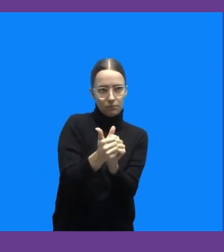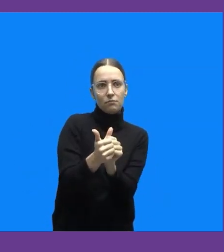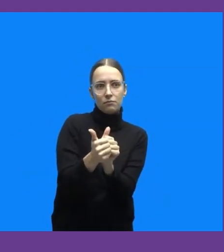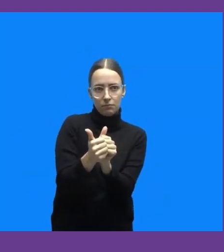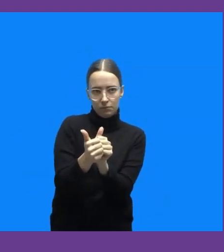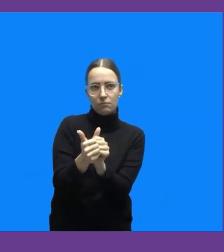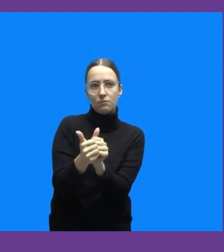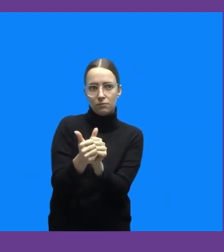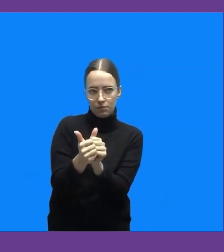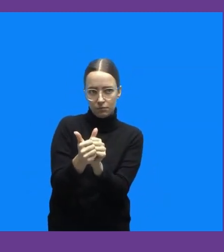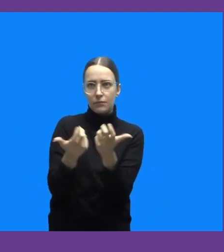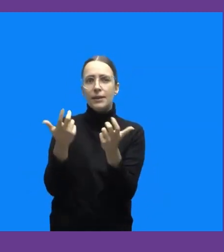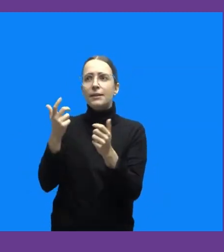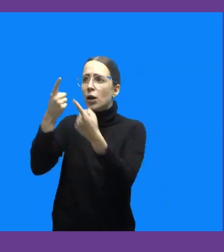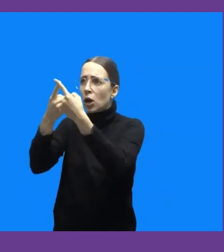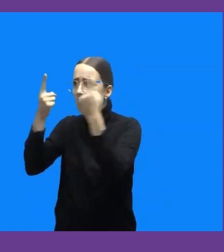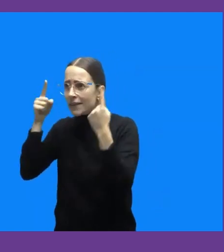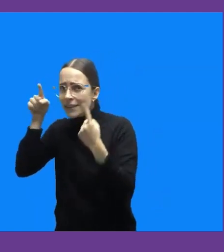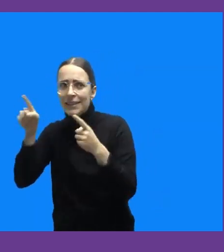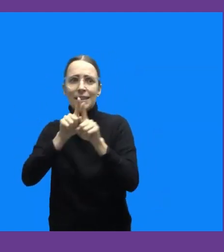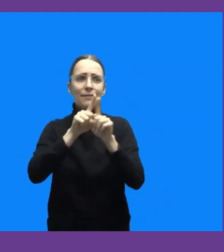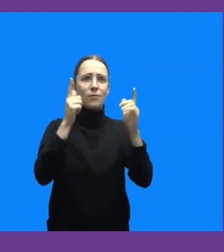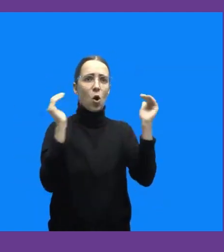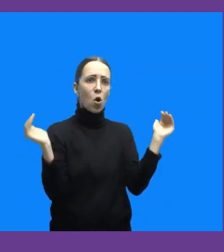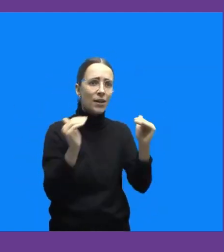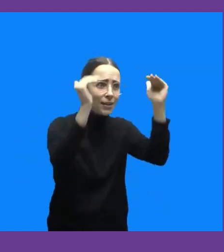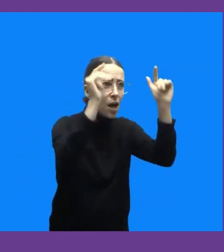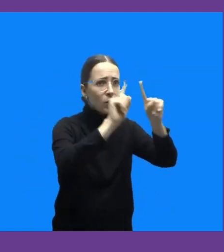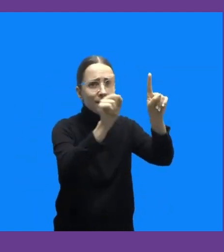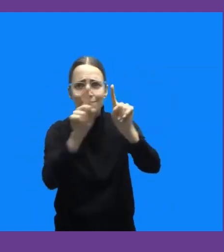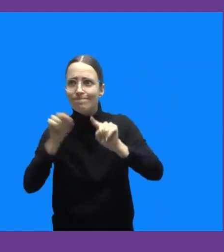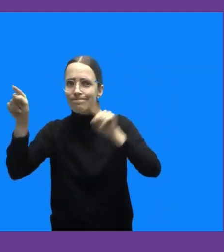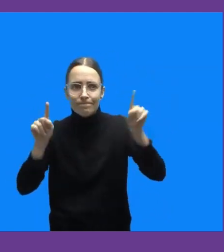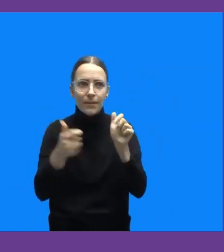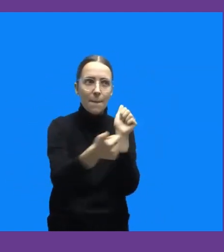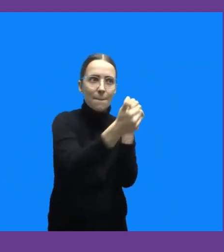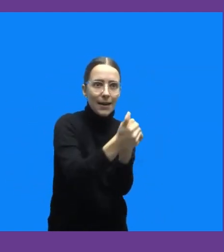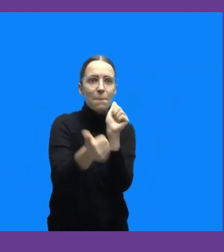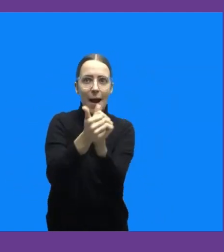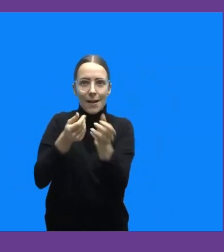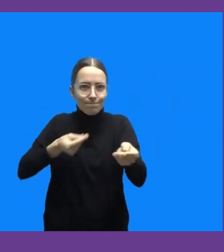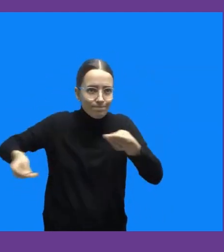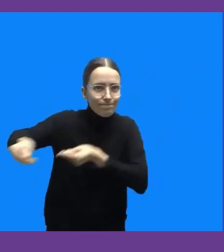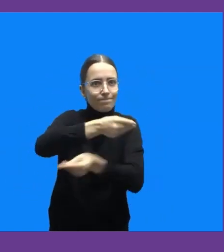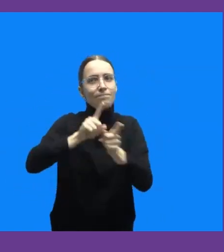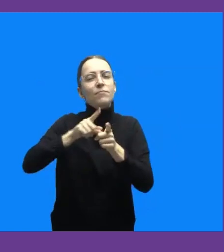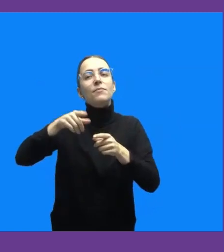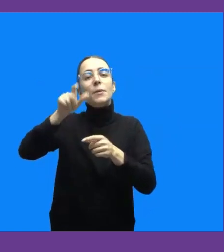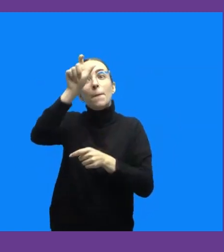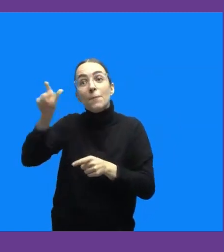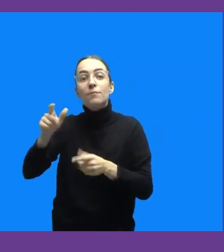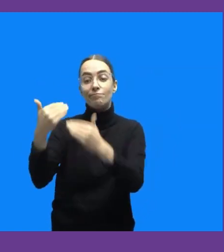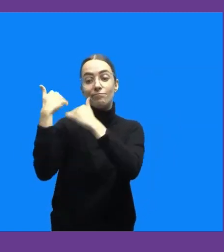and organizations, but also for people that they really were experts in disability. So we